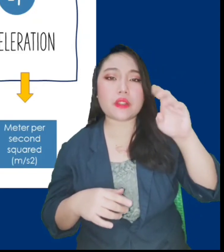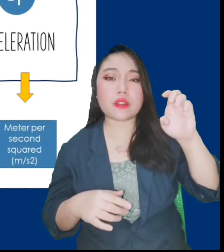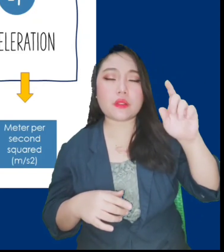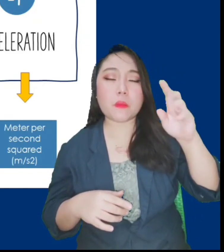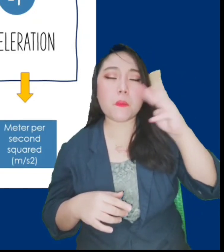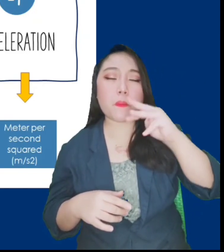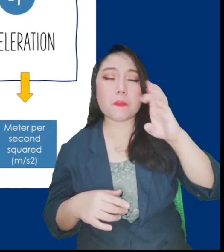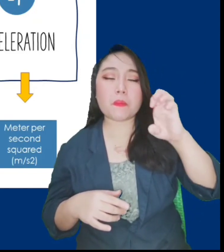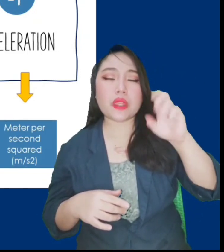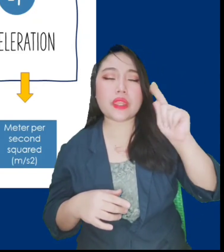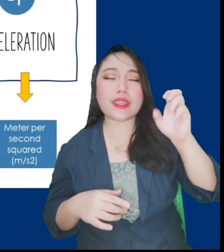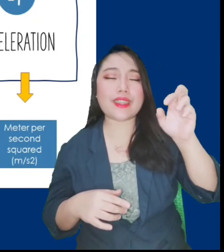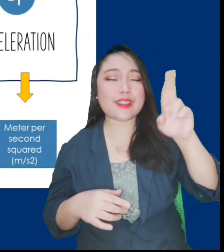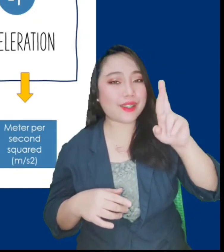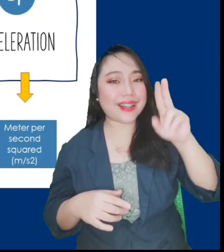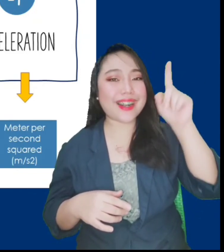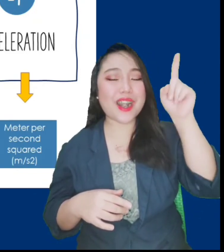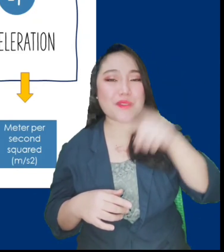second